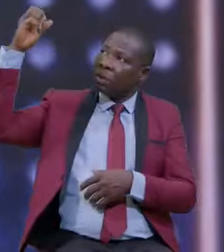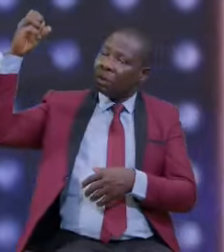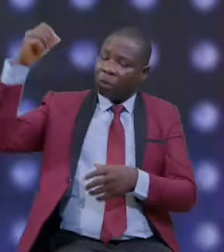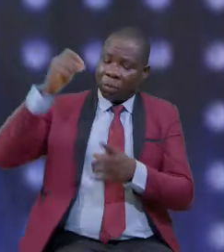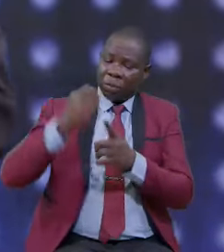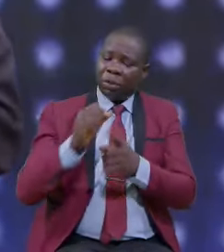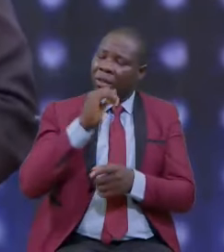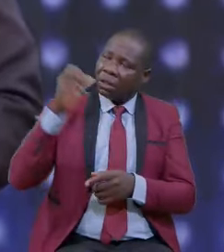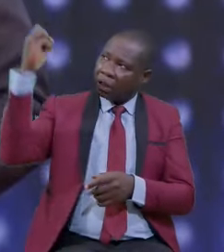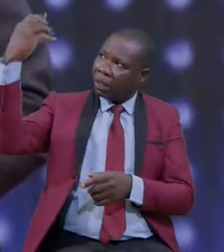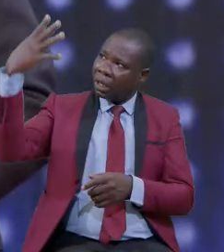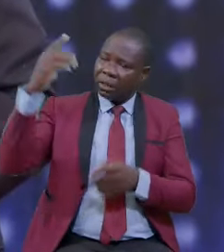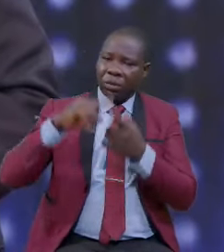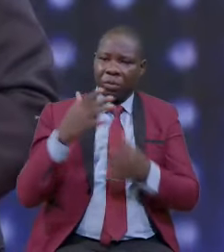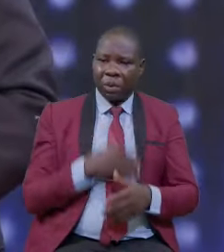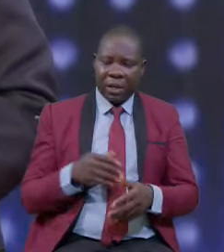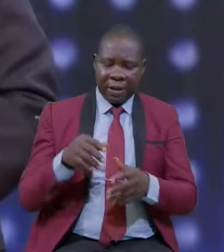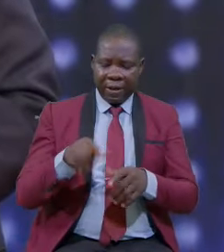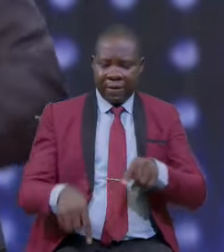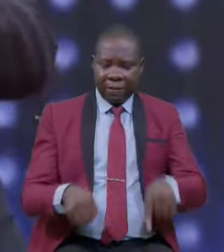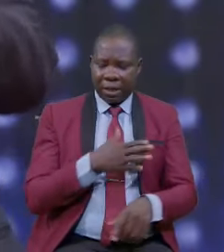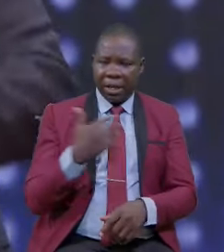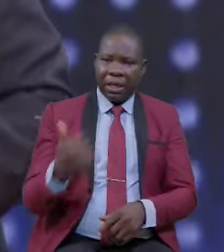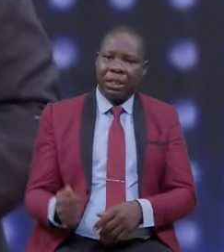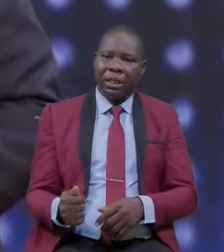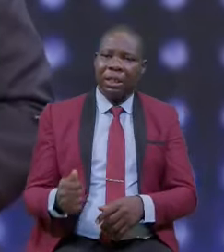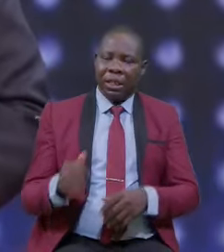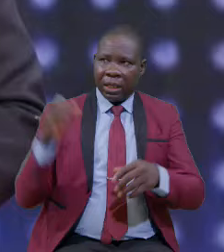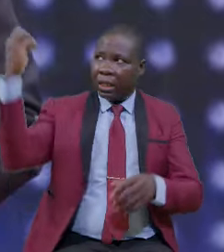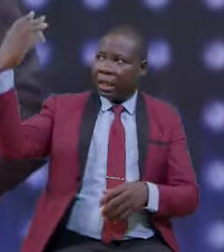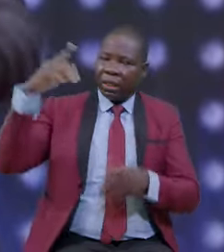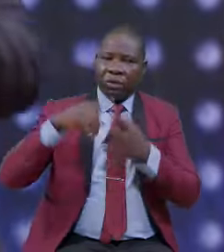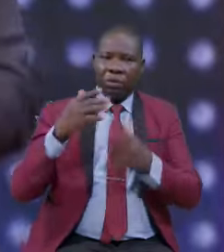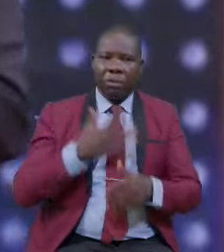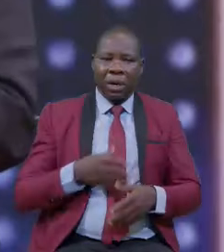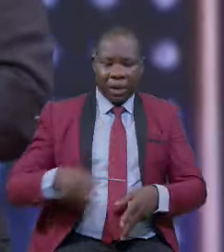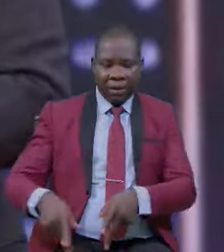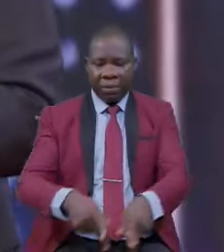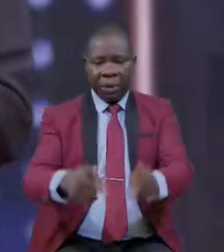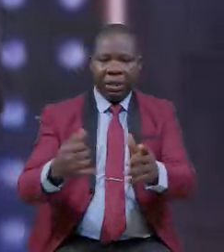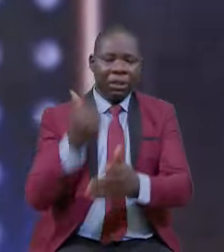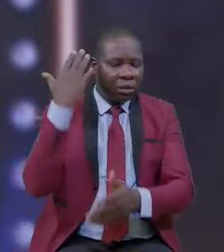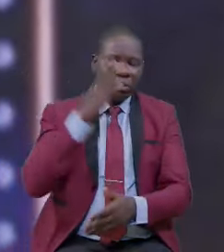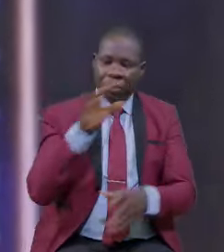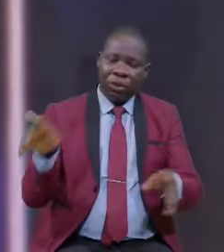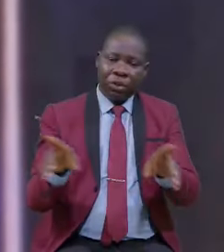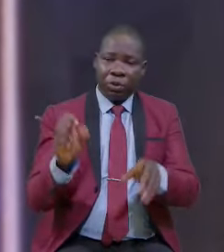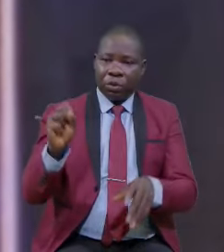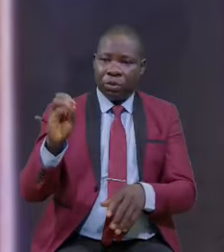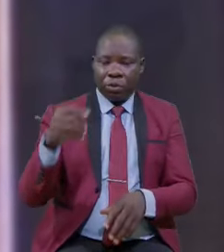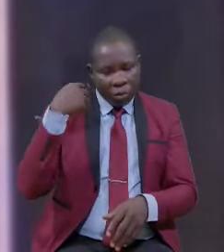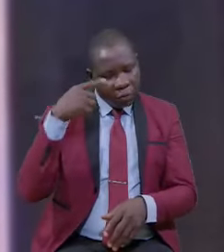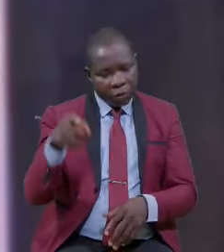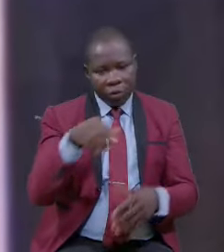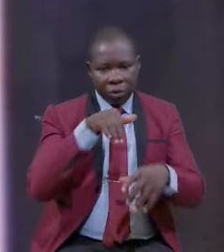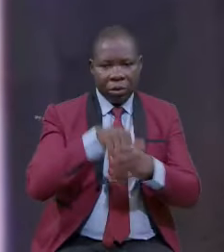light unto my path. It will be so for you. Look at verse 130. In verse